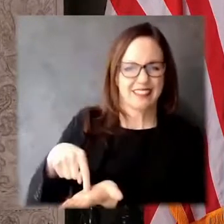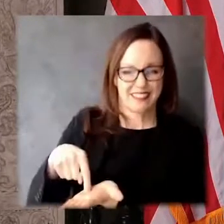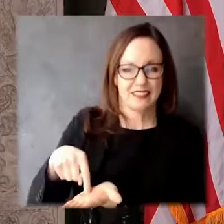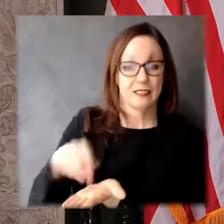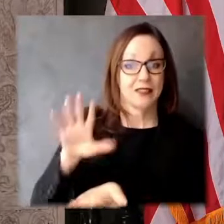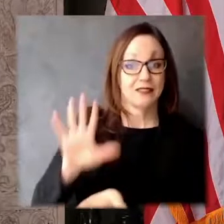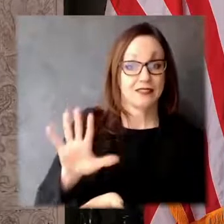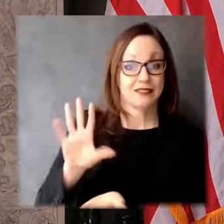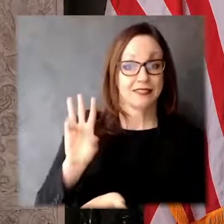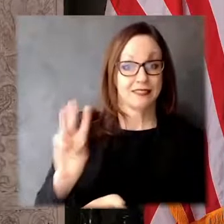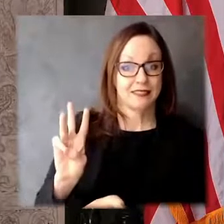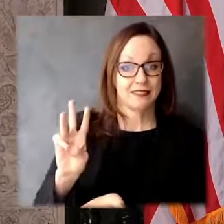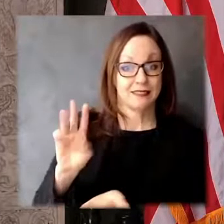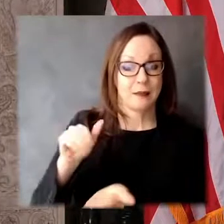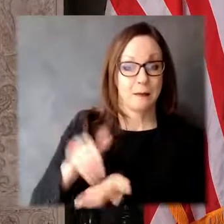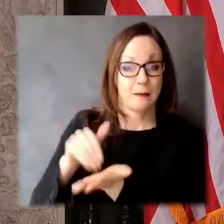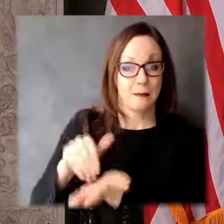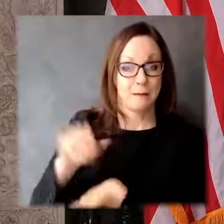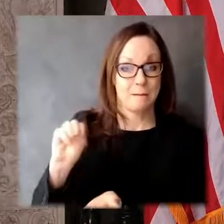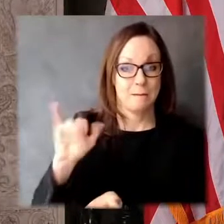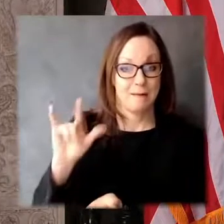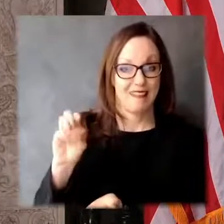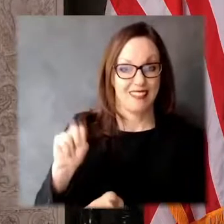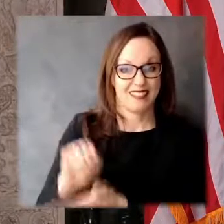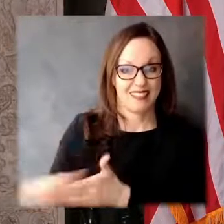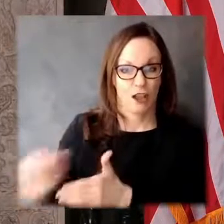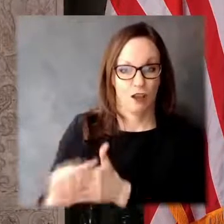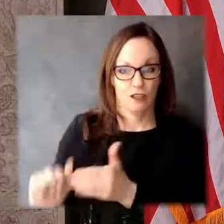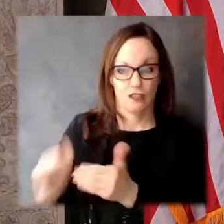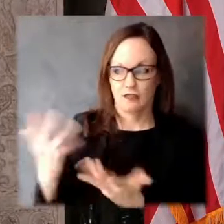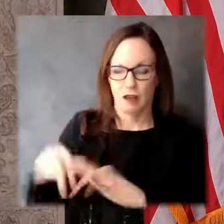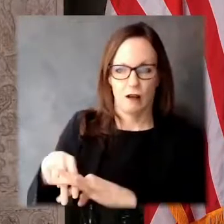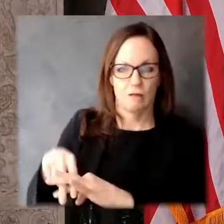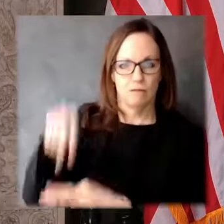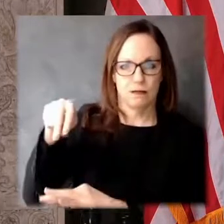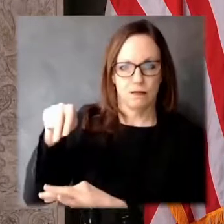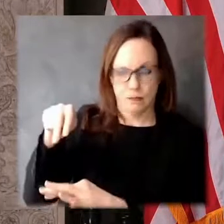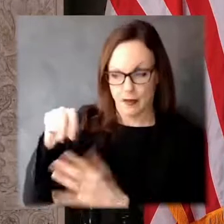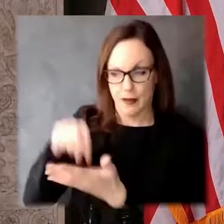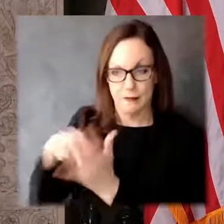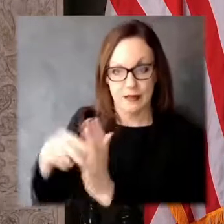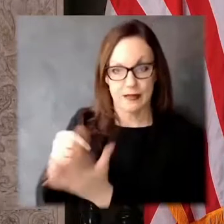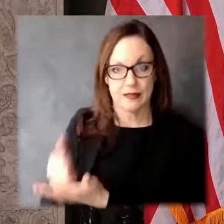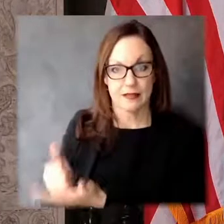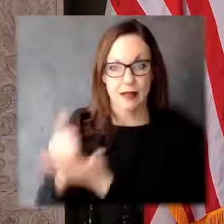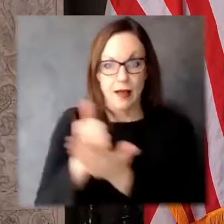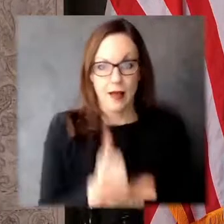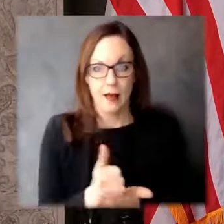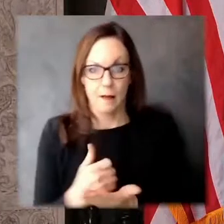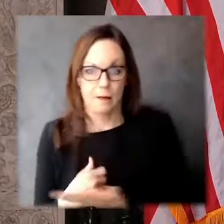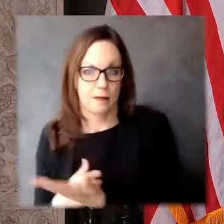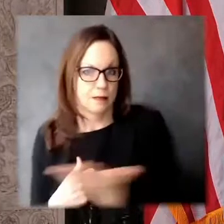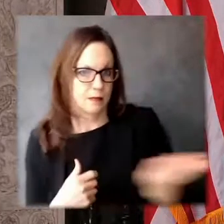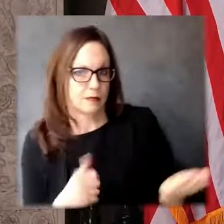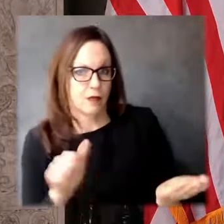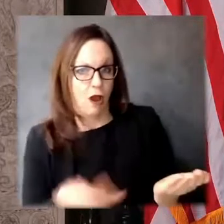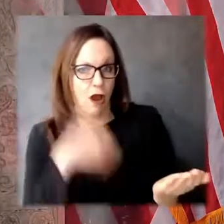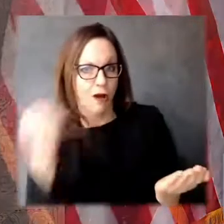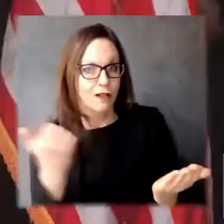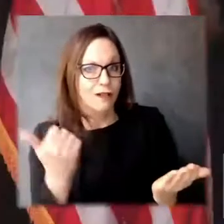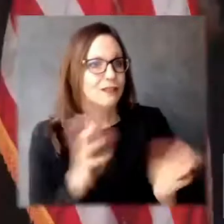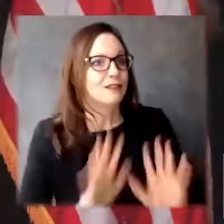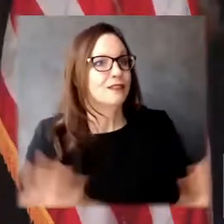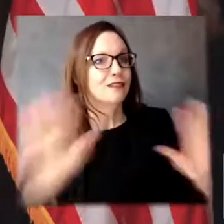$56 million early that helped save Wisconsin taxpayers an estimated nearly $70 million in future debt service